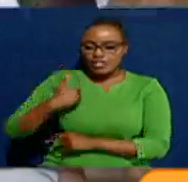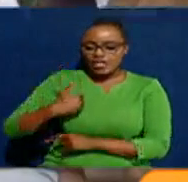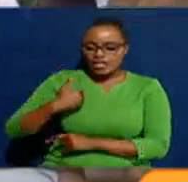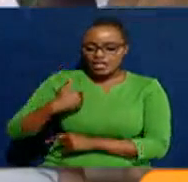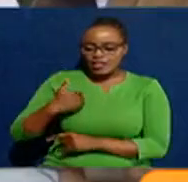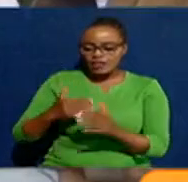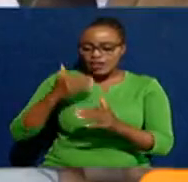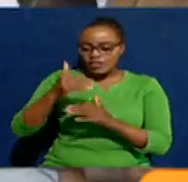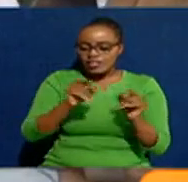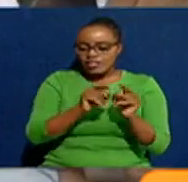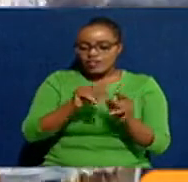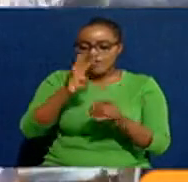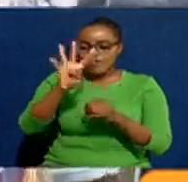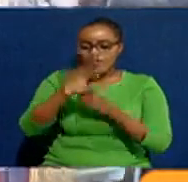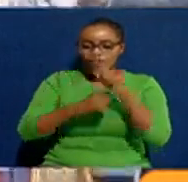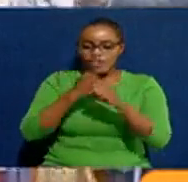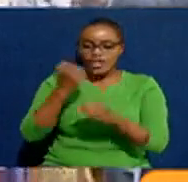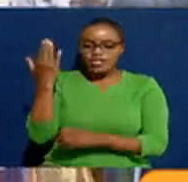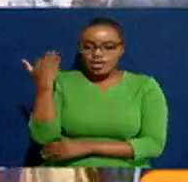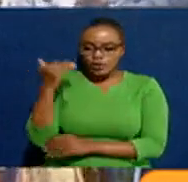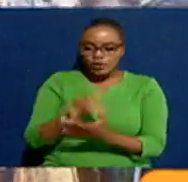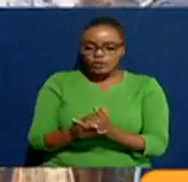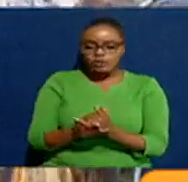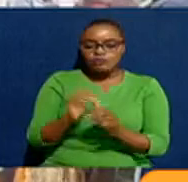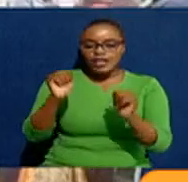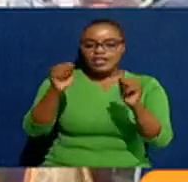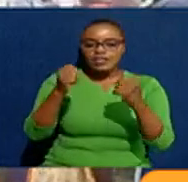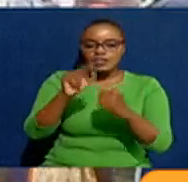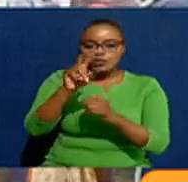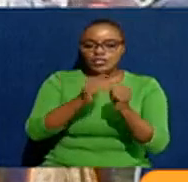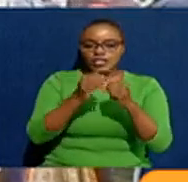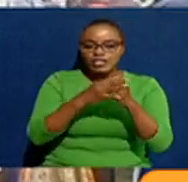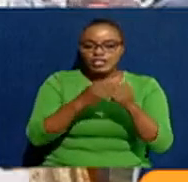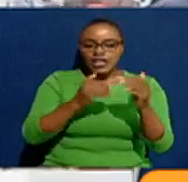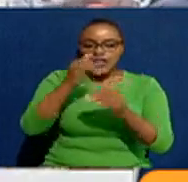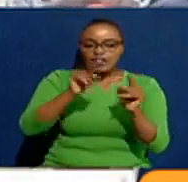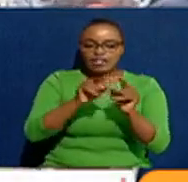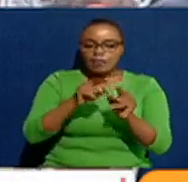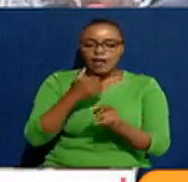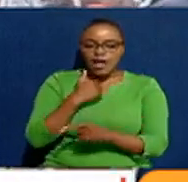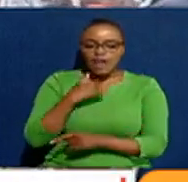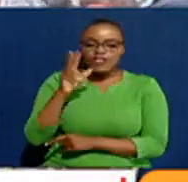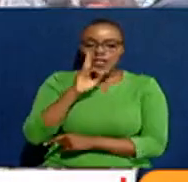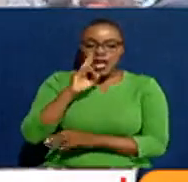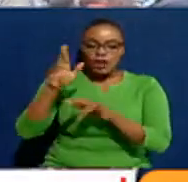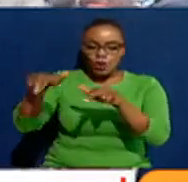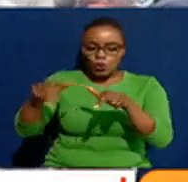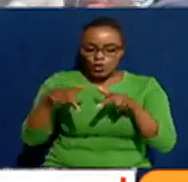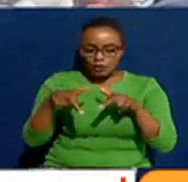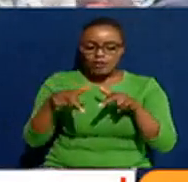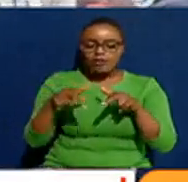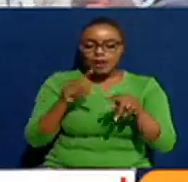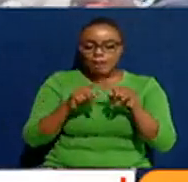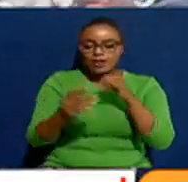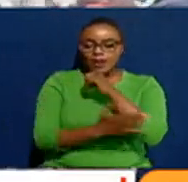her defilement 4 years ago. Whom I rescued in 2018 after she was defiled by an uncle. Unfortunately,